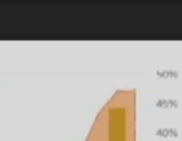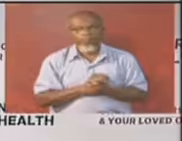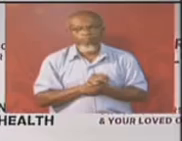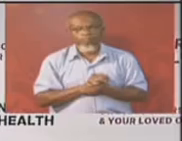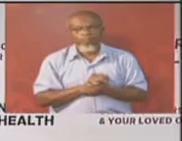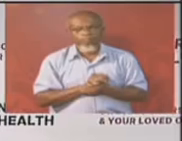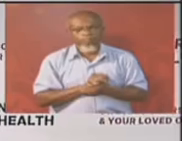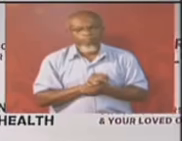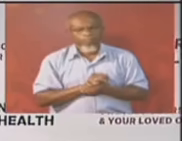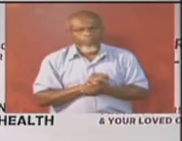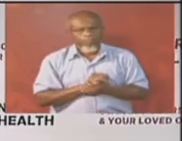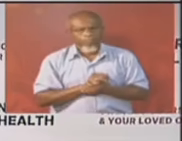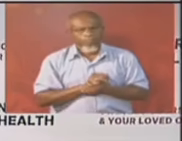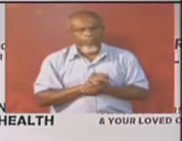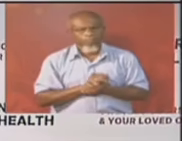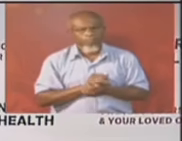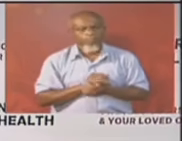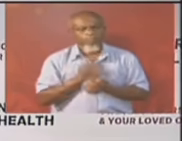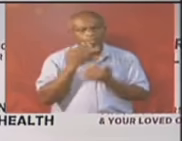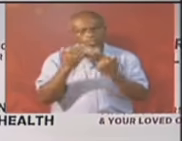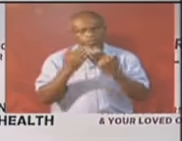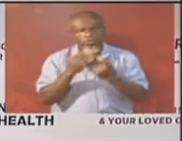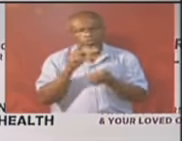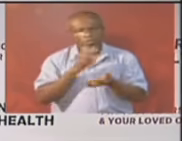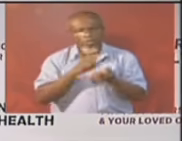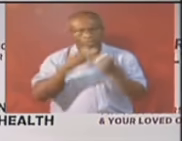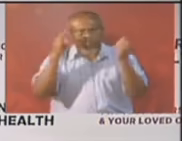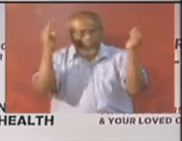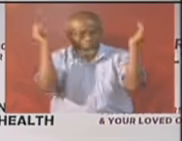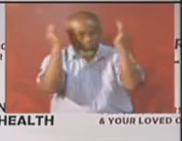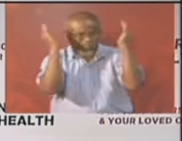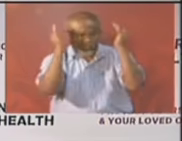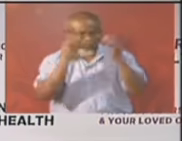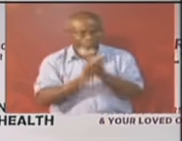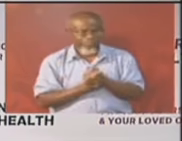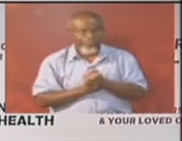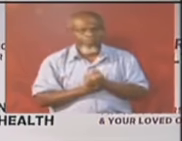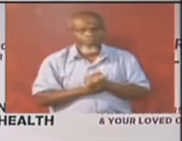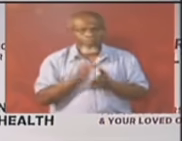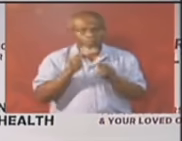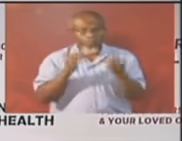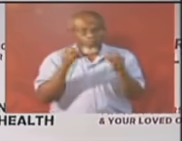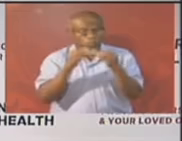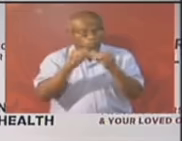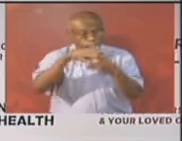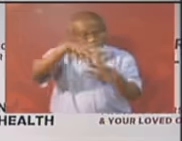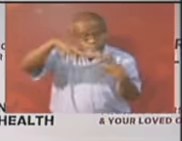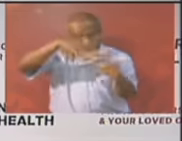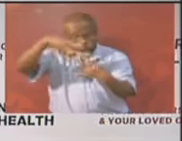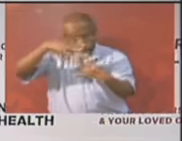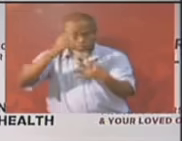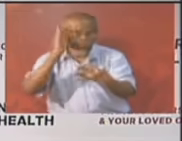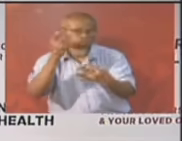Thank you very much, Dr. Heinz. We now go to TV6.